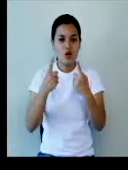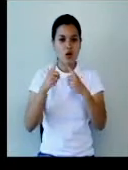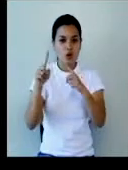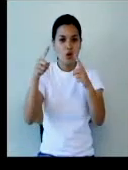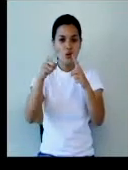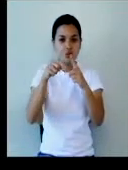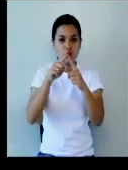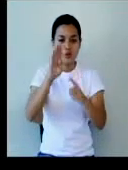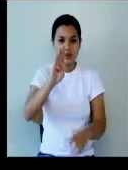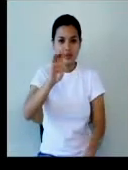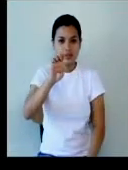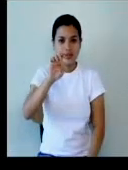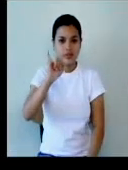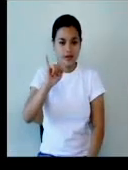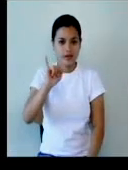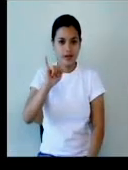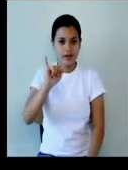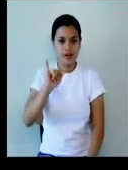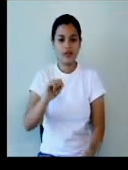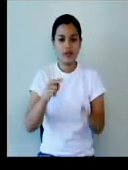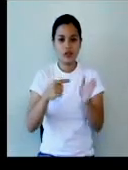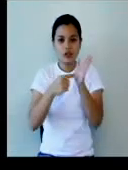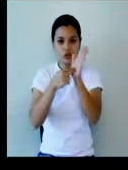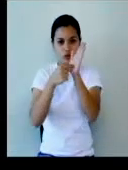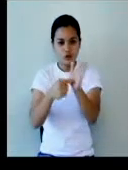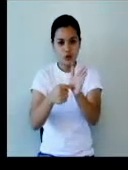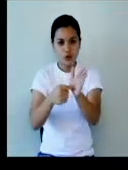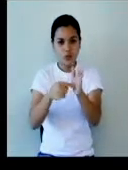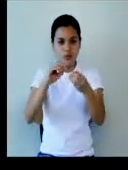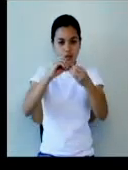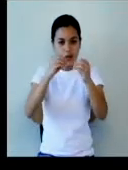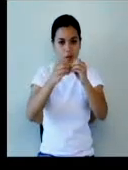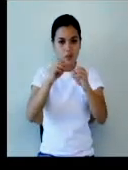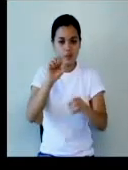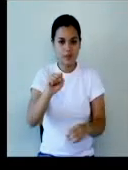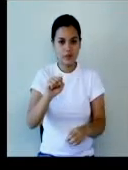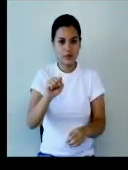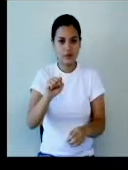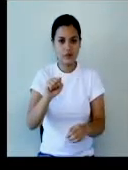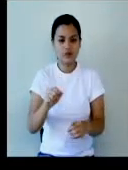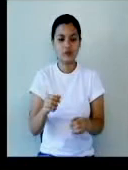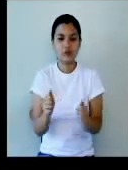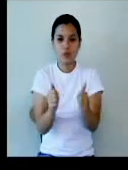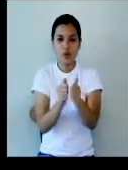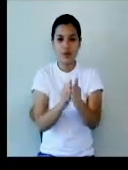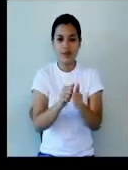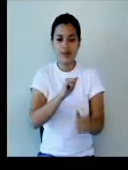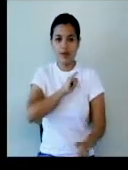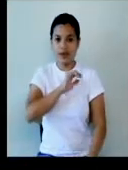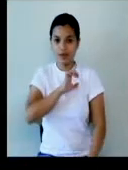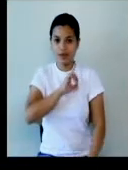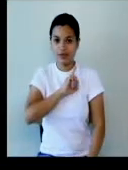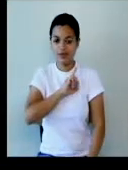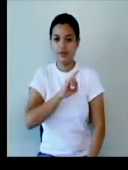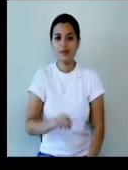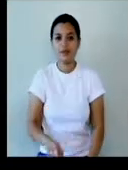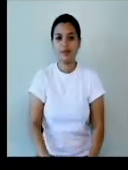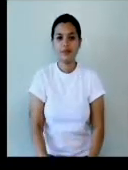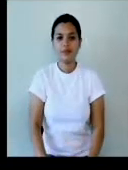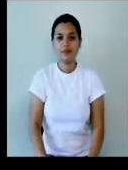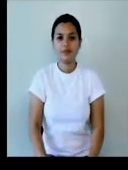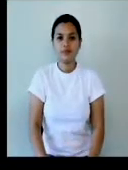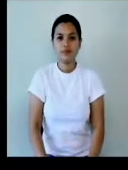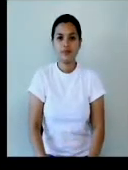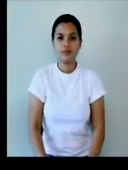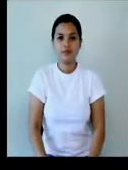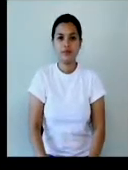4. Go to the Board of Election Inspectors or BEIs to present your precinct number and sequence number along with your voter's ID or